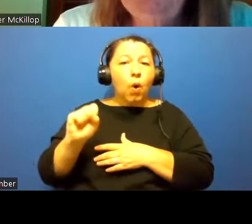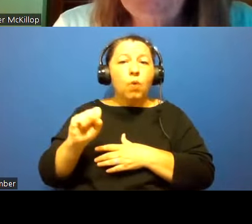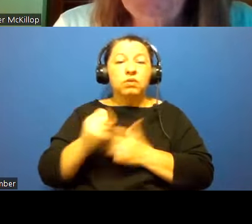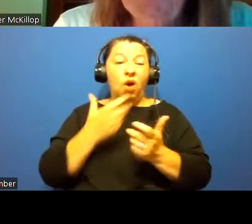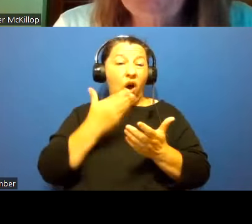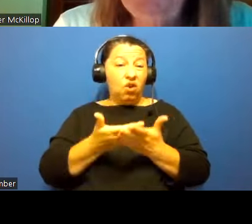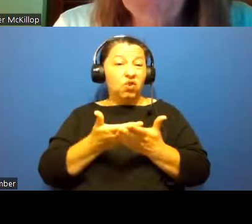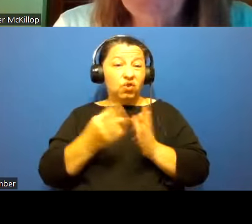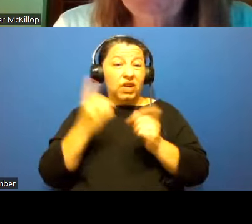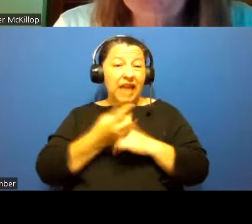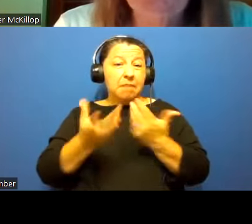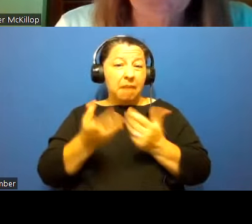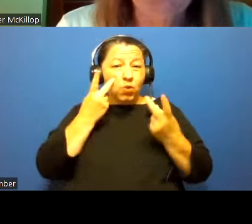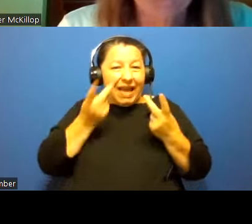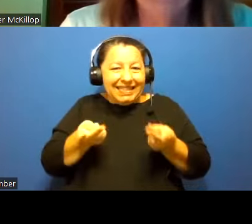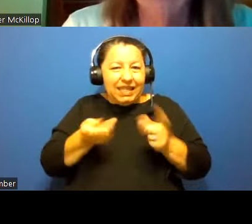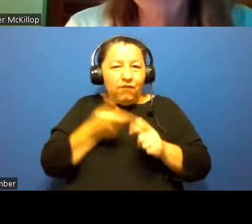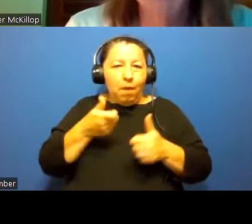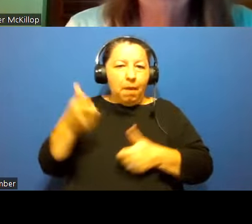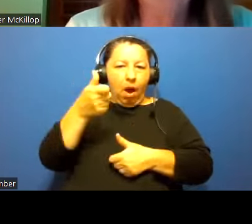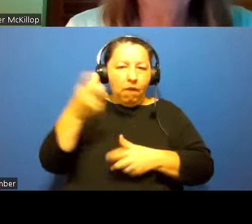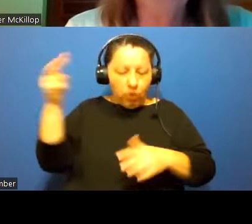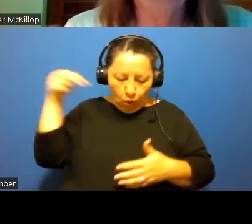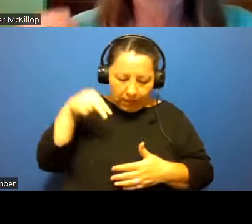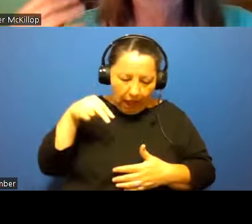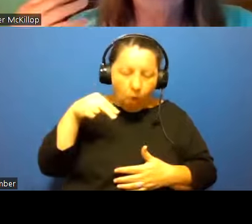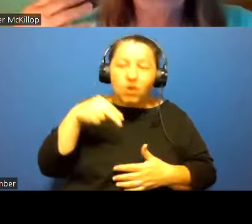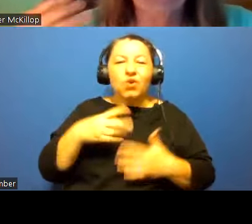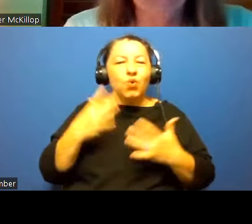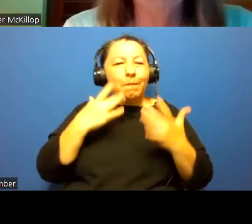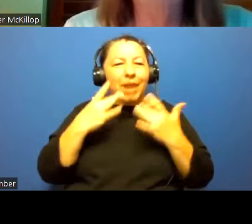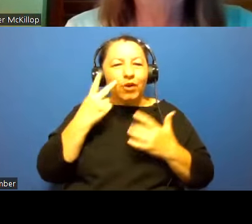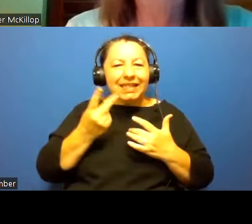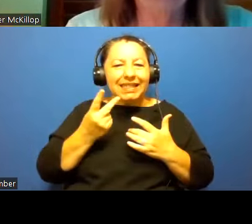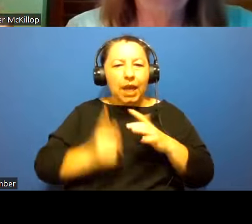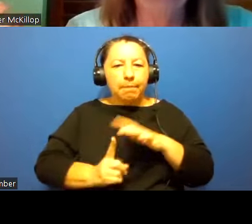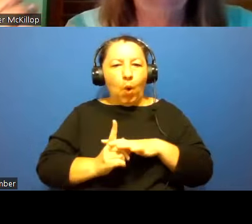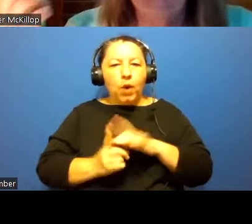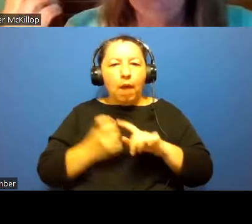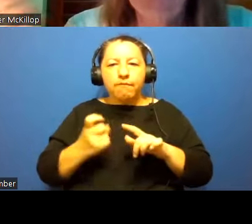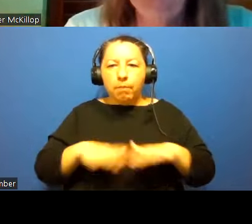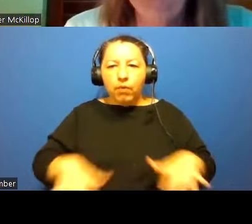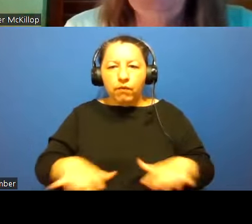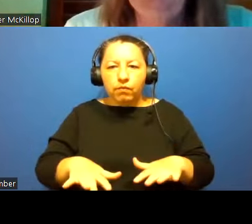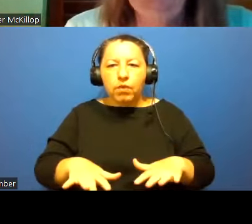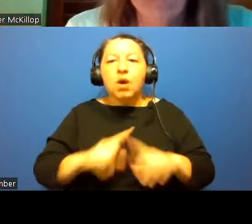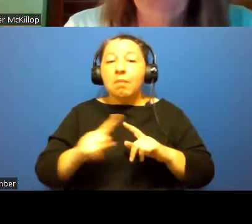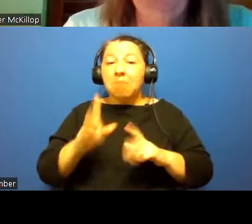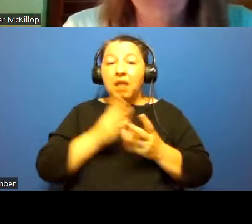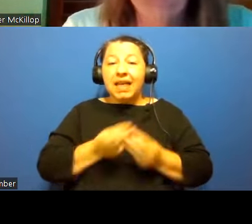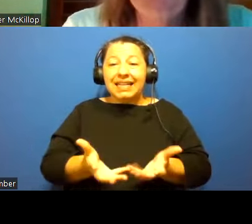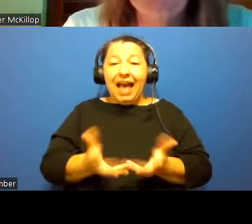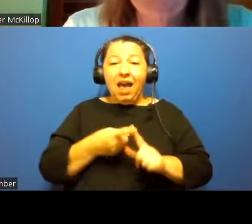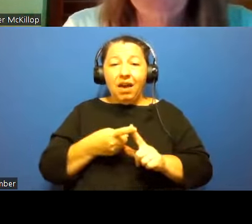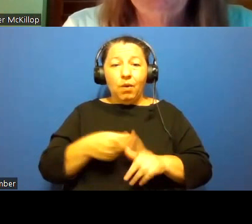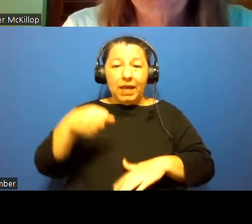You can see the posts barely protruding from the seafloor, but they decay as soon as they hit the seafloor.